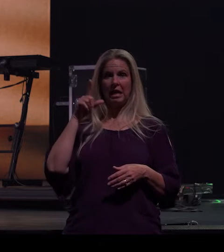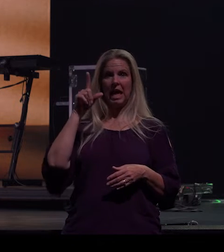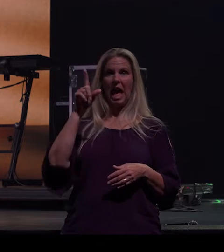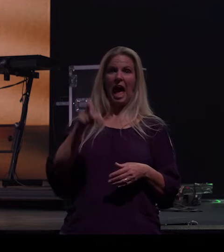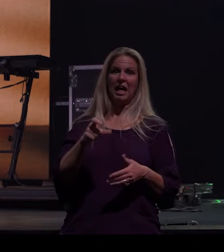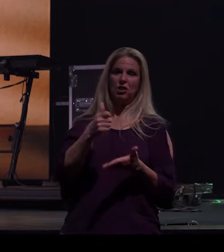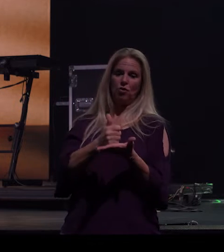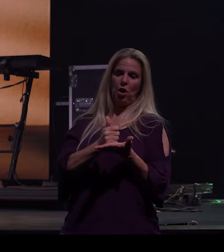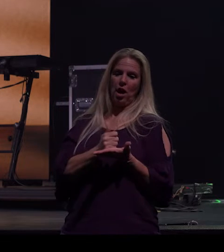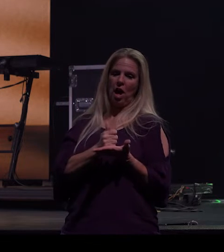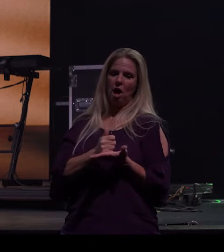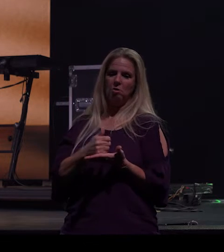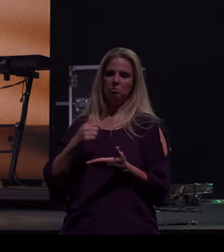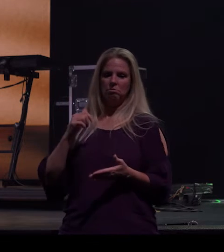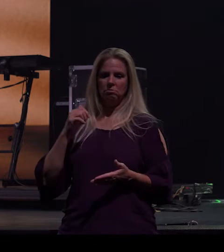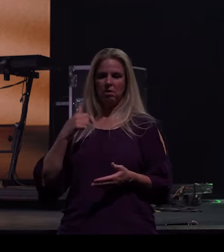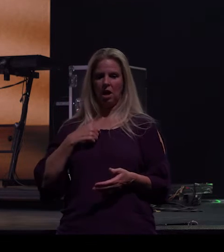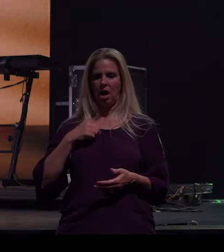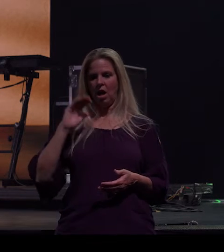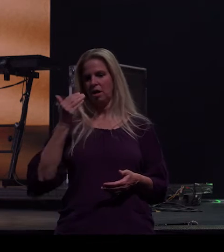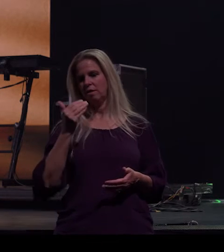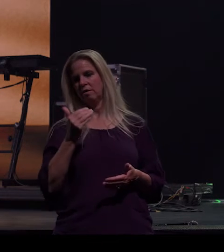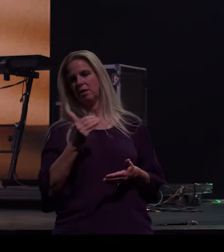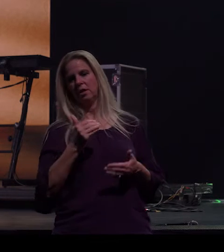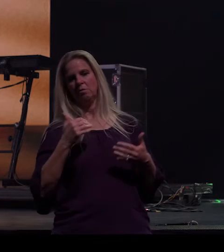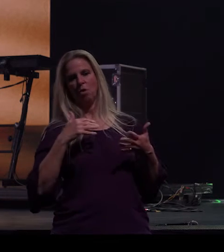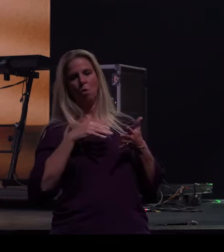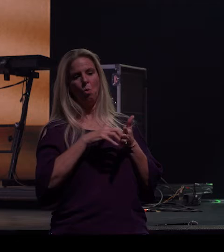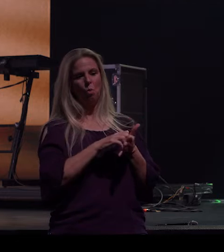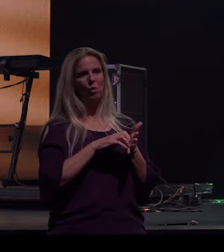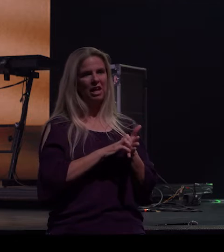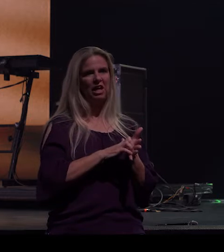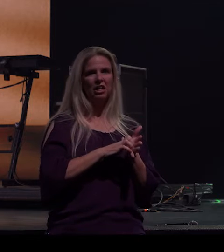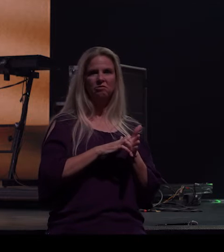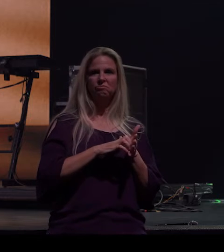maybe that makes me look weak, needy, or incompetent.